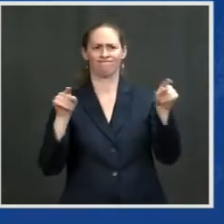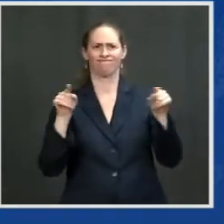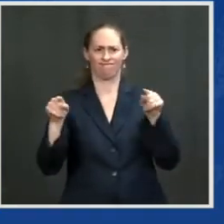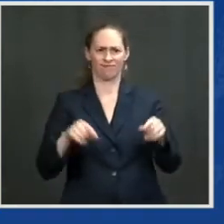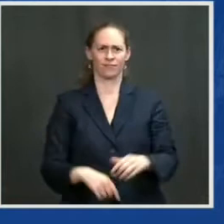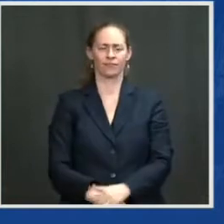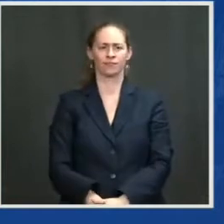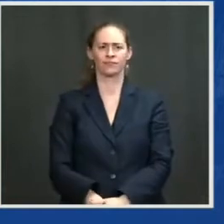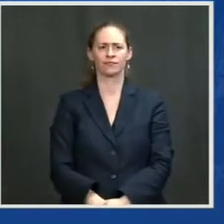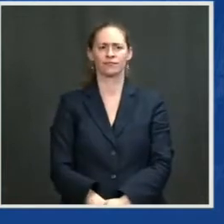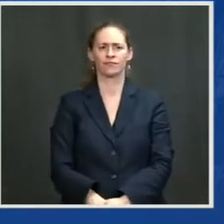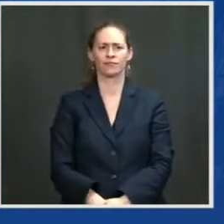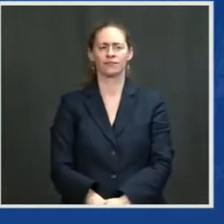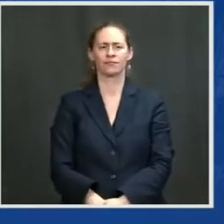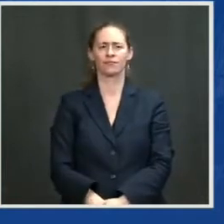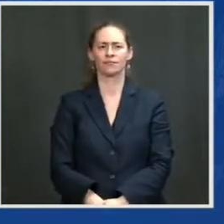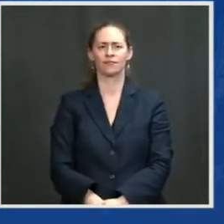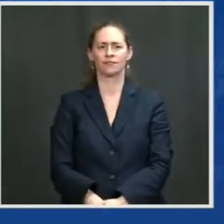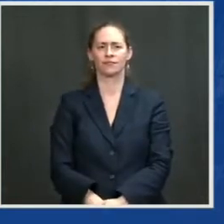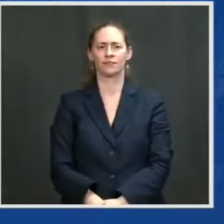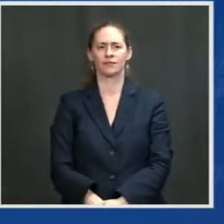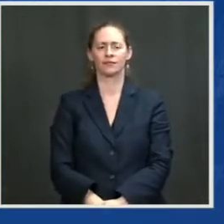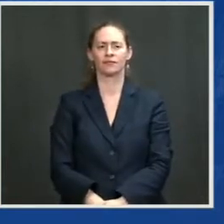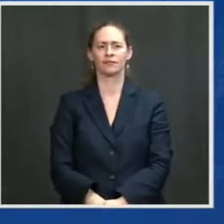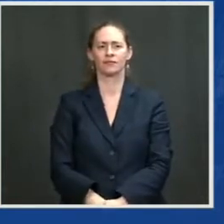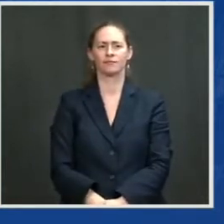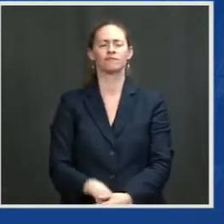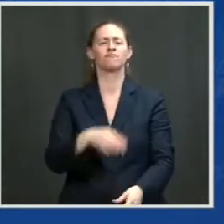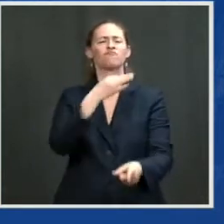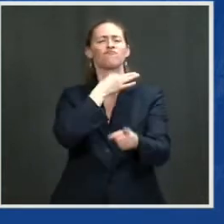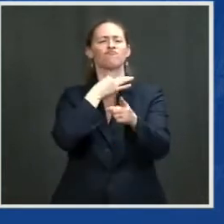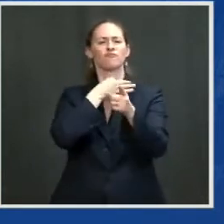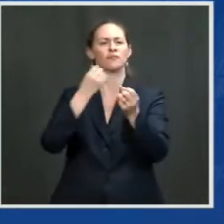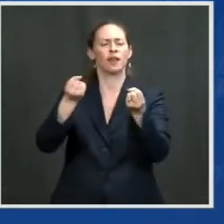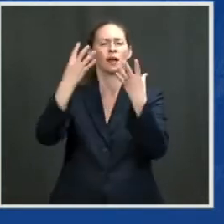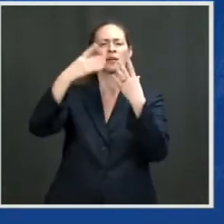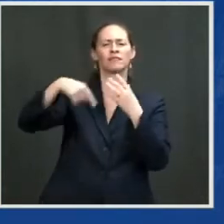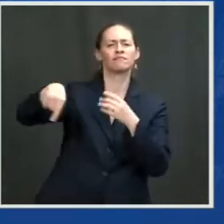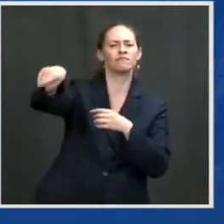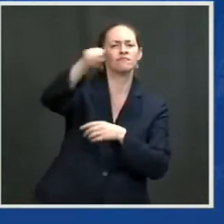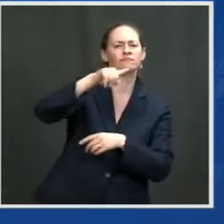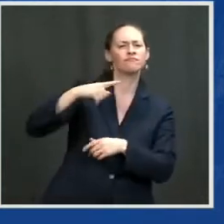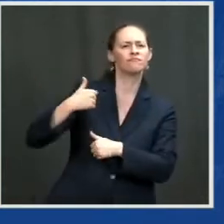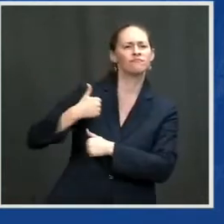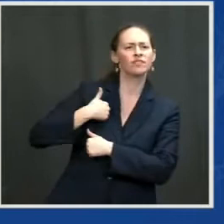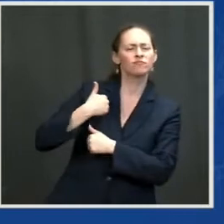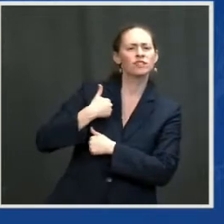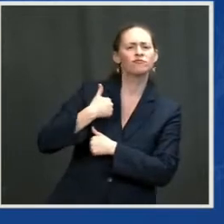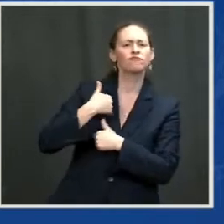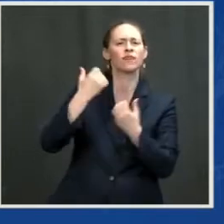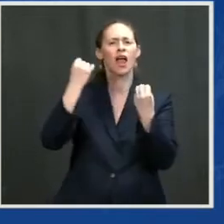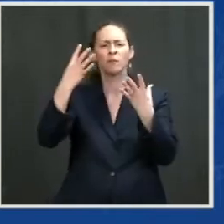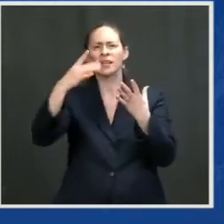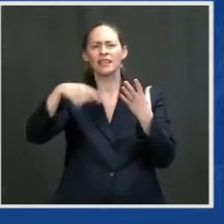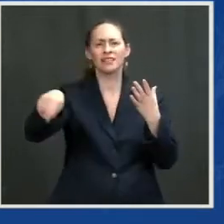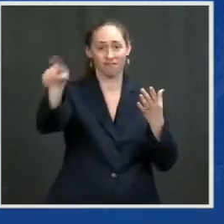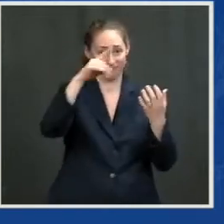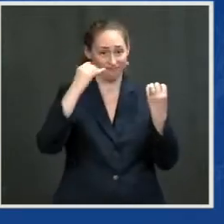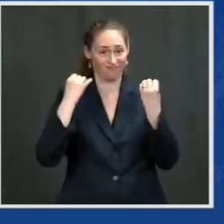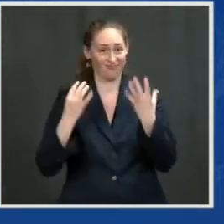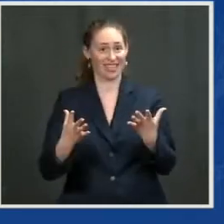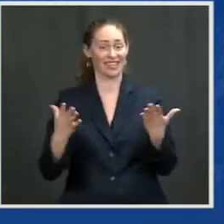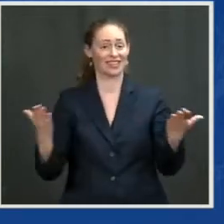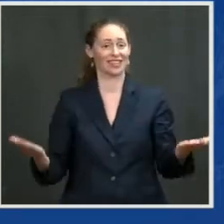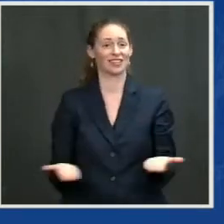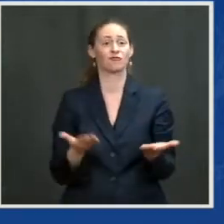veterans or have a brother, sister, mother, father who's a veteran? Well, here in Lake Charles, you got a new veterans clinic. It was